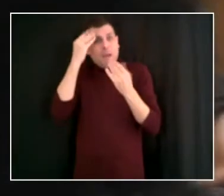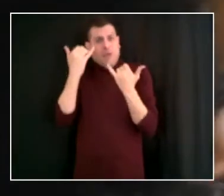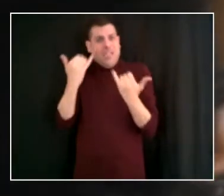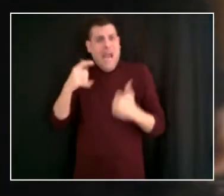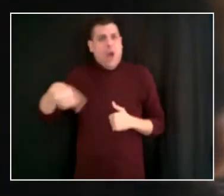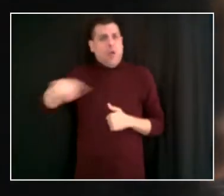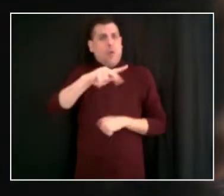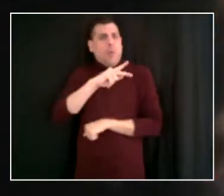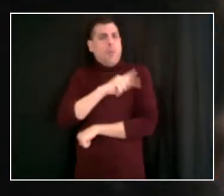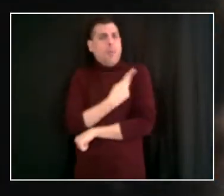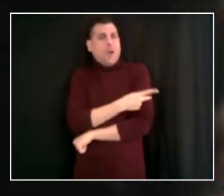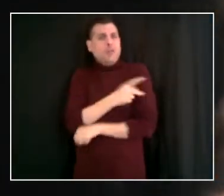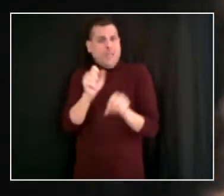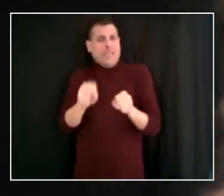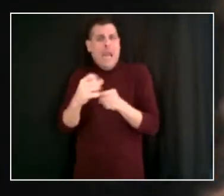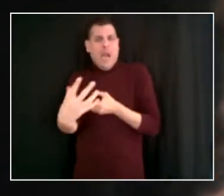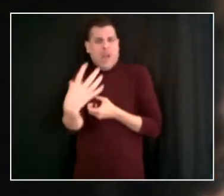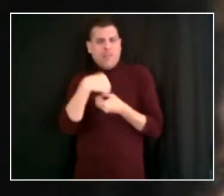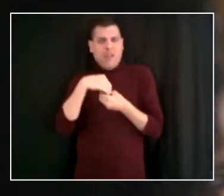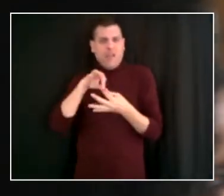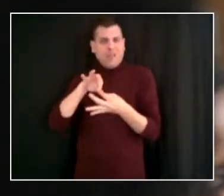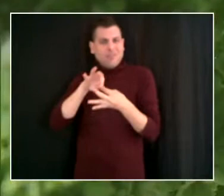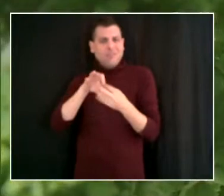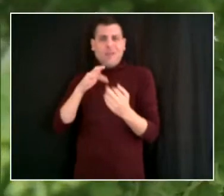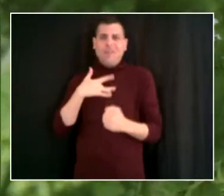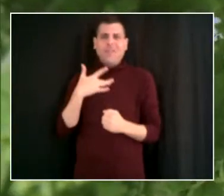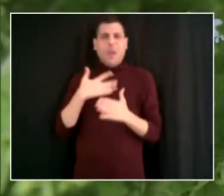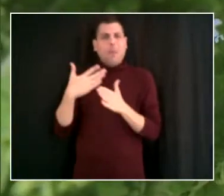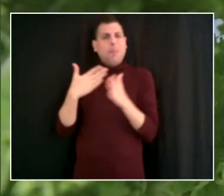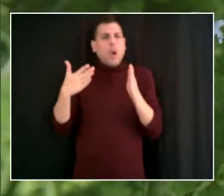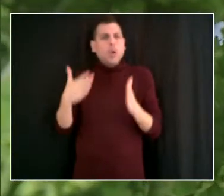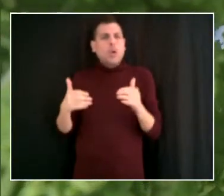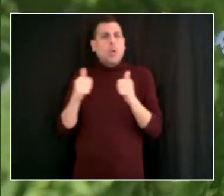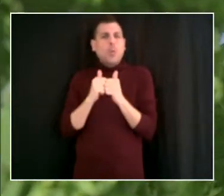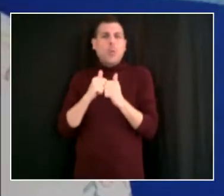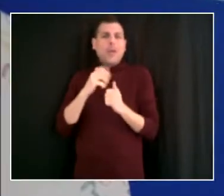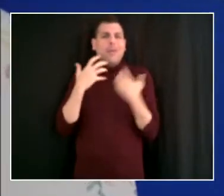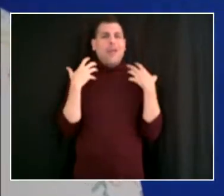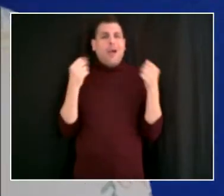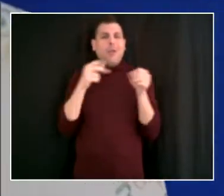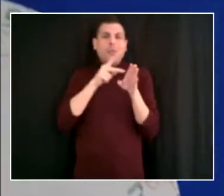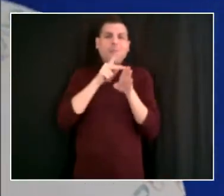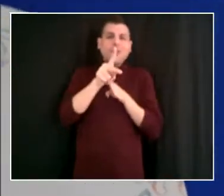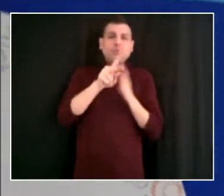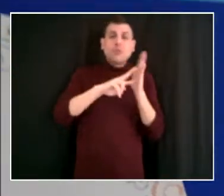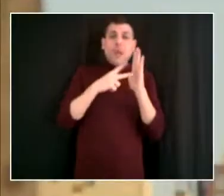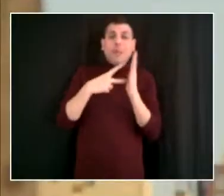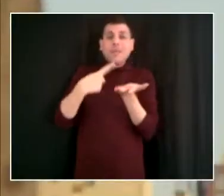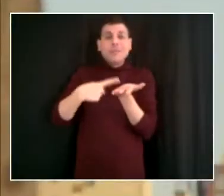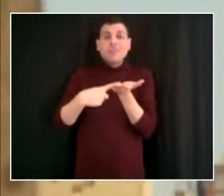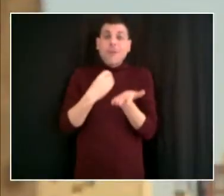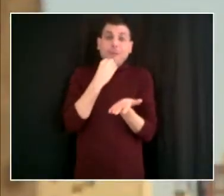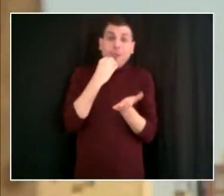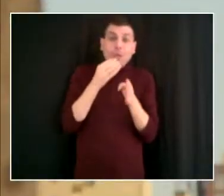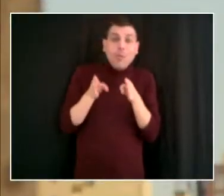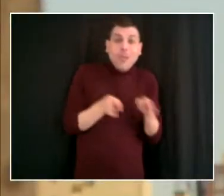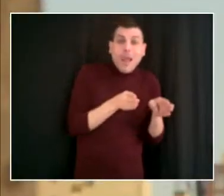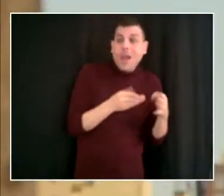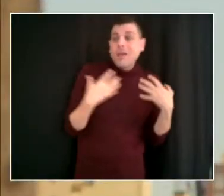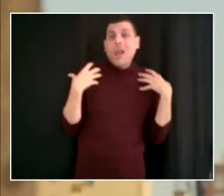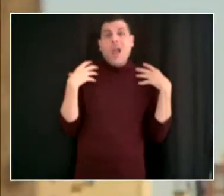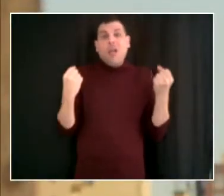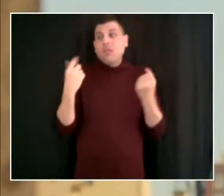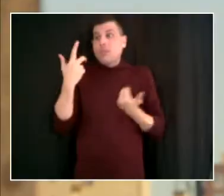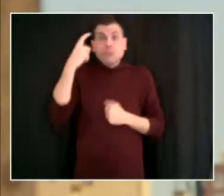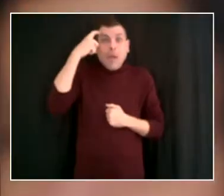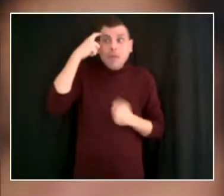their healthcare professional. They want to talk about nutrition plans and mental health and well-being and